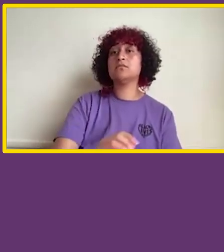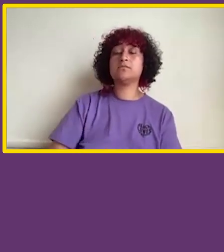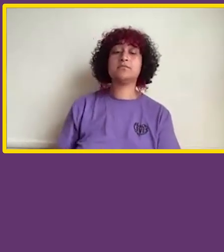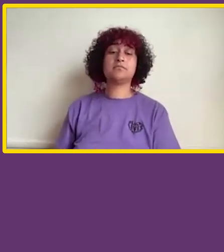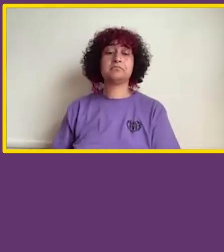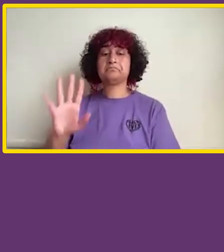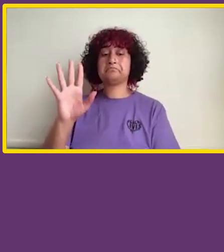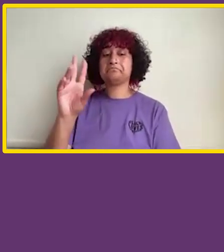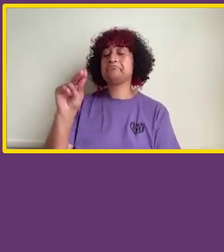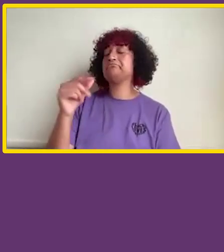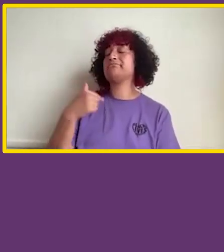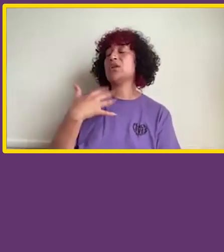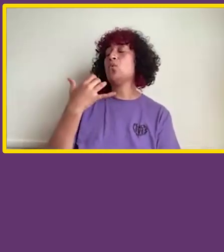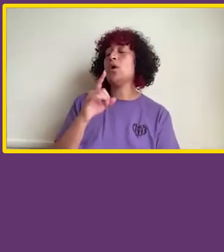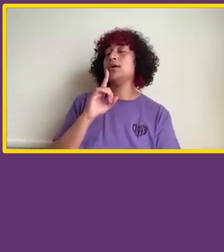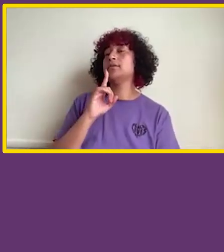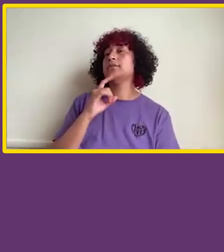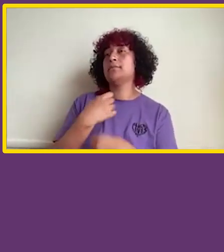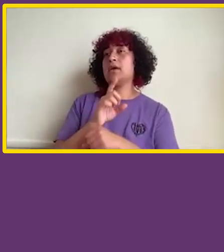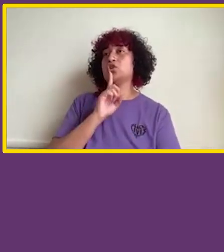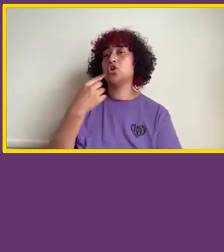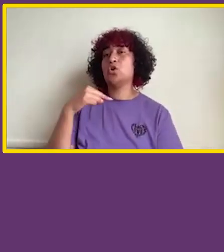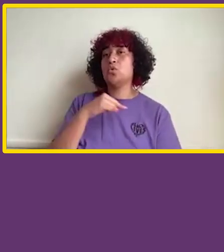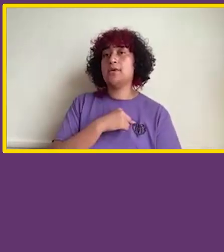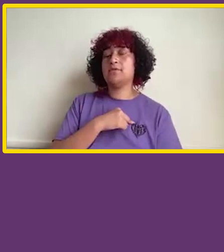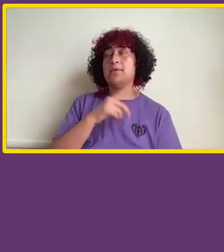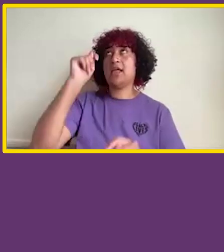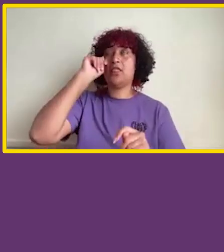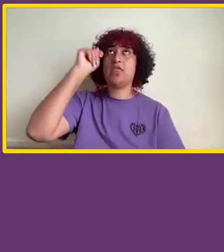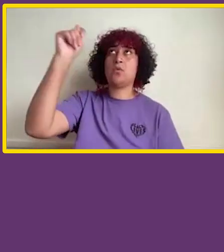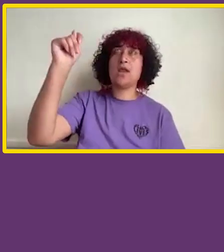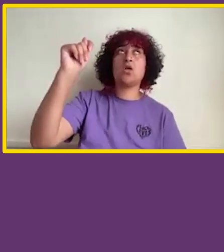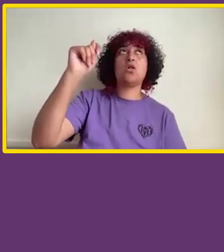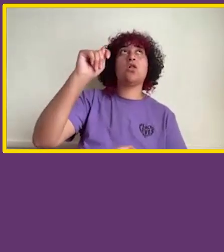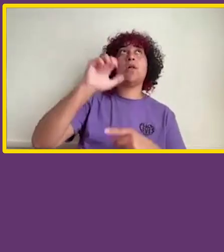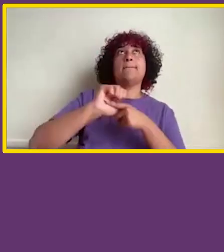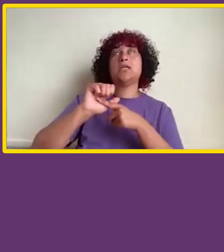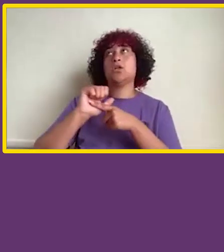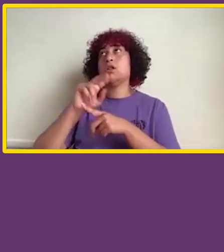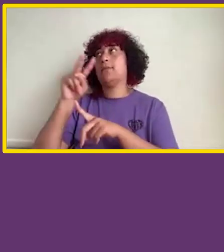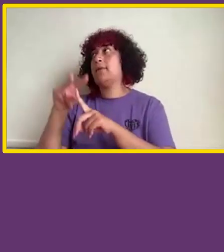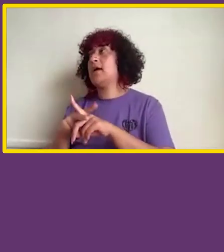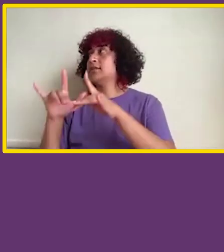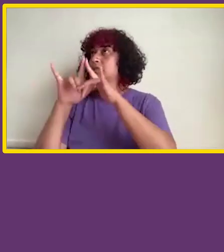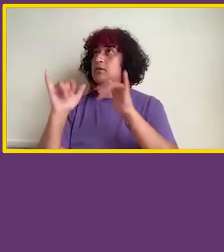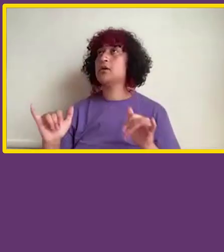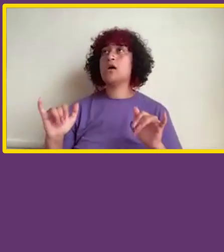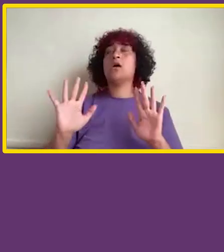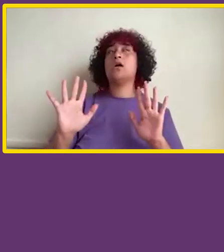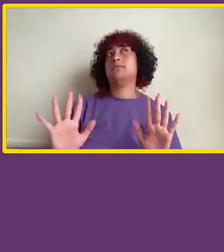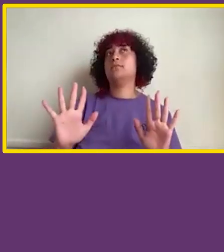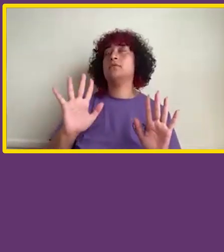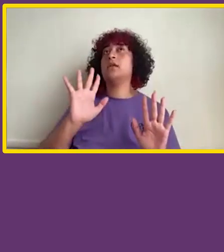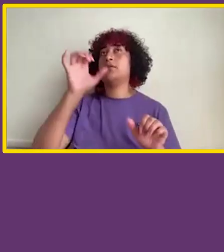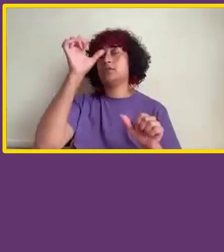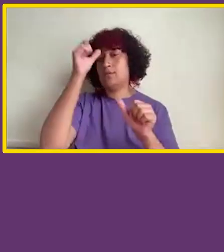No, I just wanted to make sure that we were being theoretical and practical and speaking to, I was just remembering, Terry,